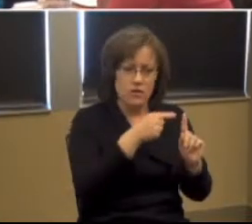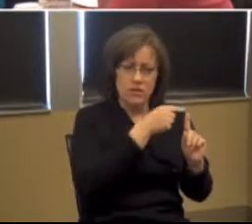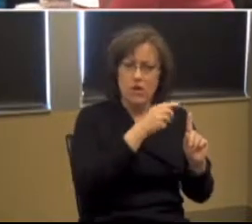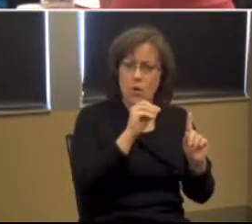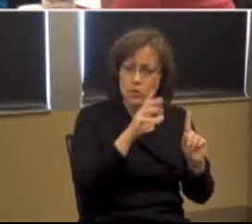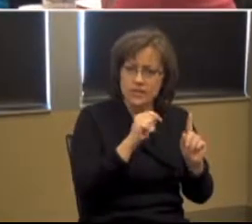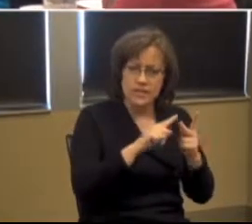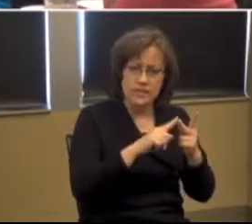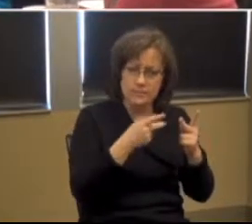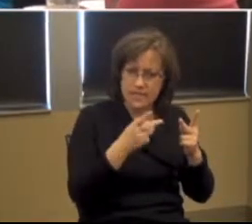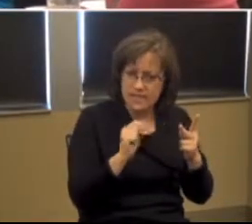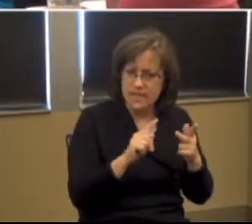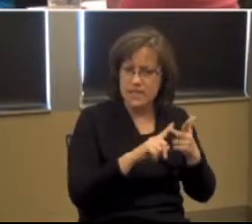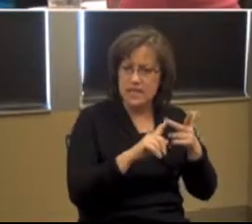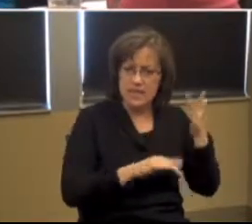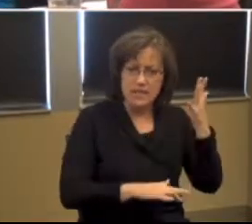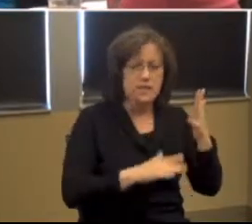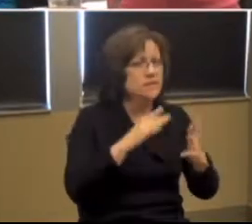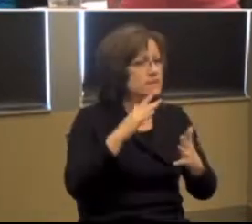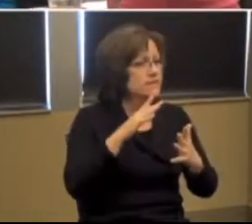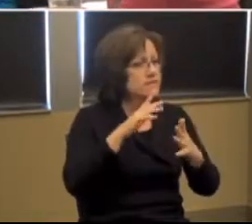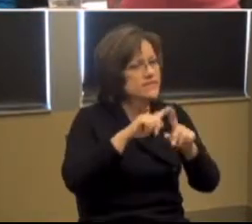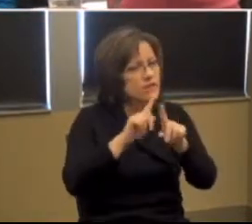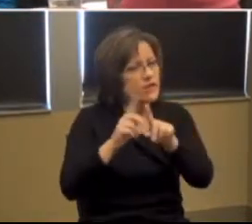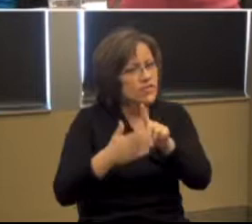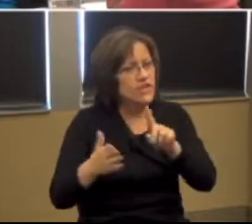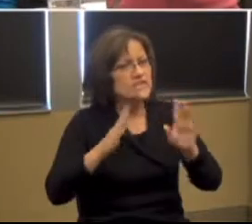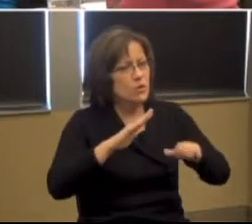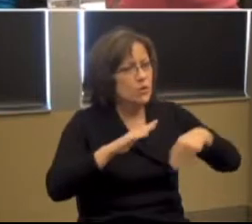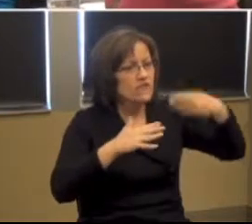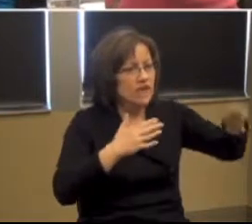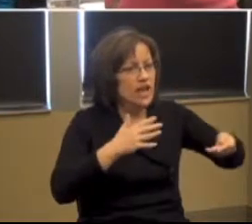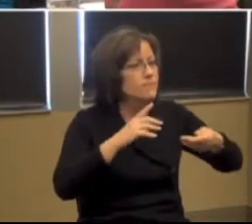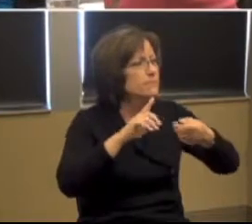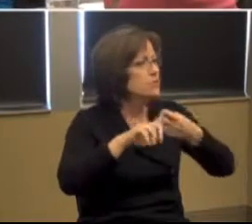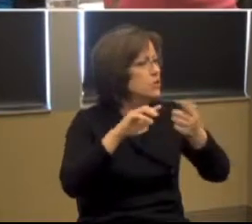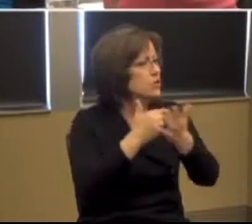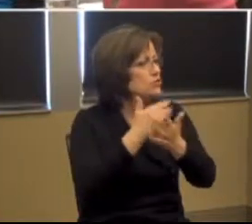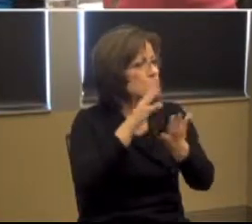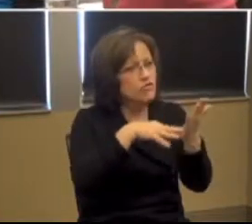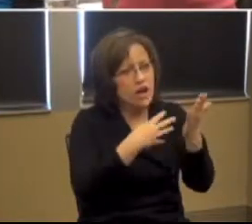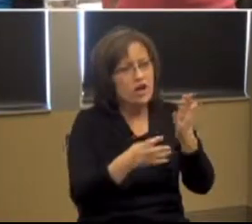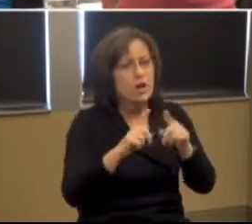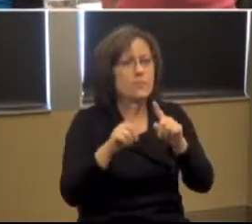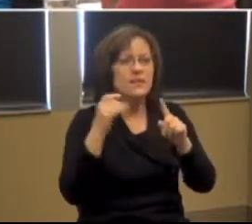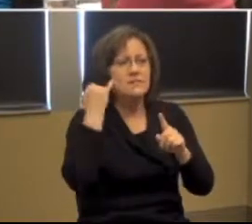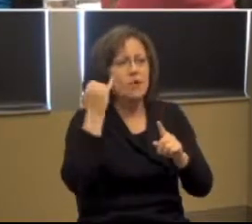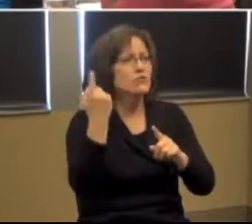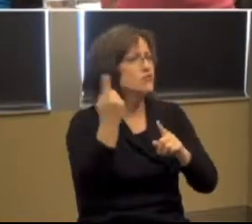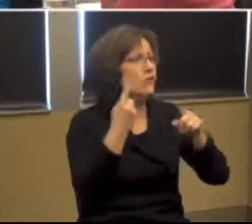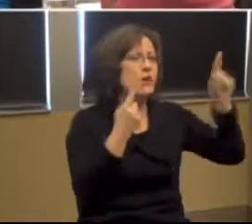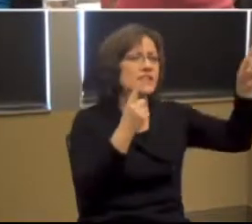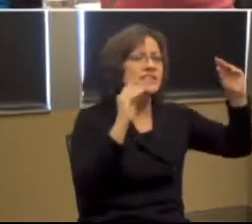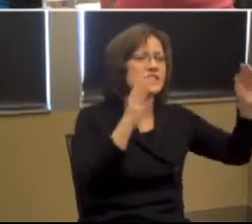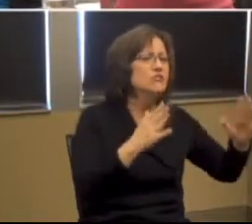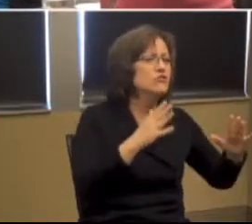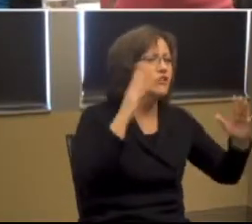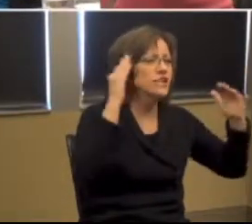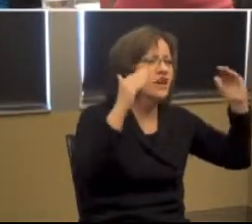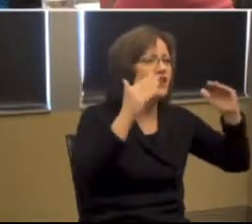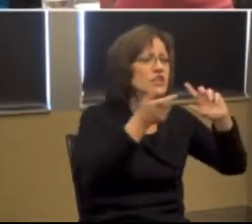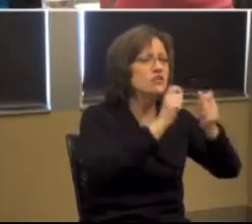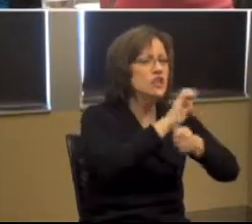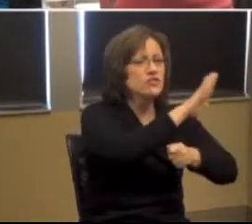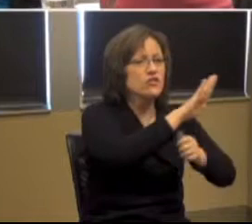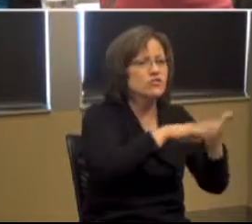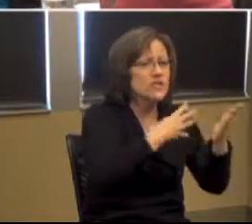I have like flip things that every day of the week we flip to a new chart, but then if somebody changed their schedule, then try to make sure I change that